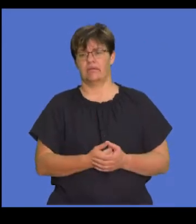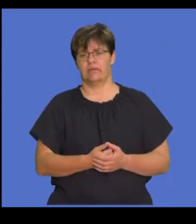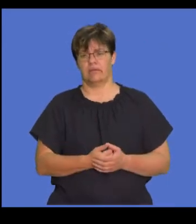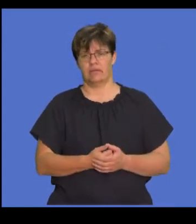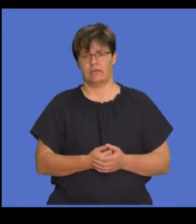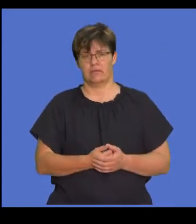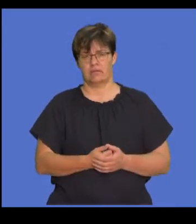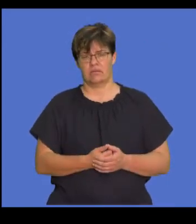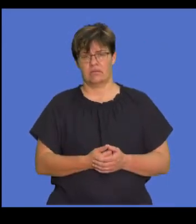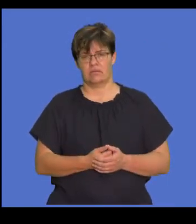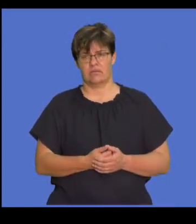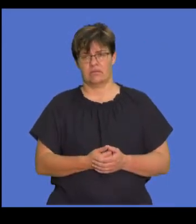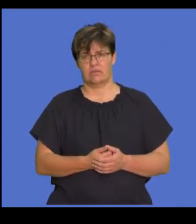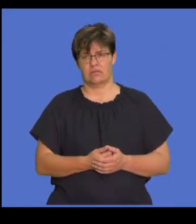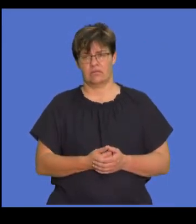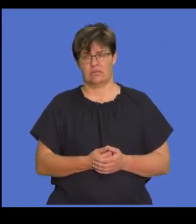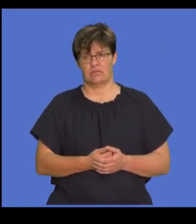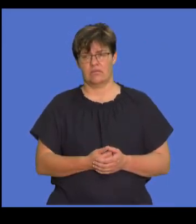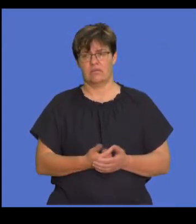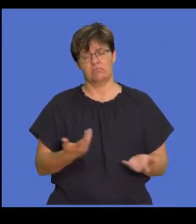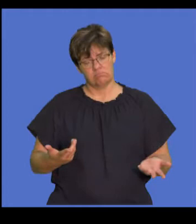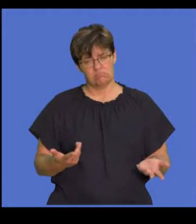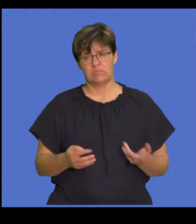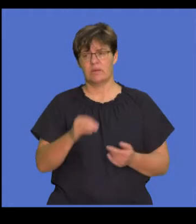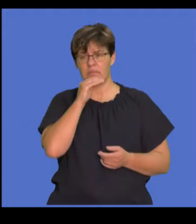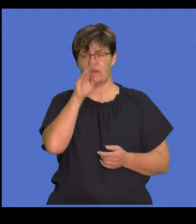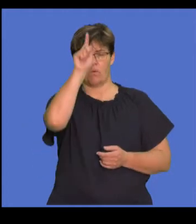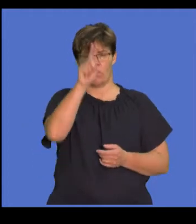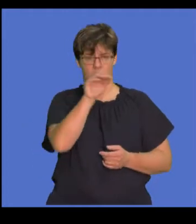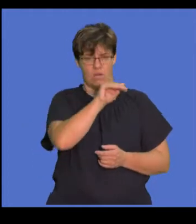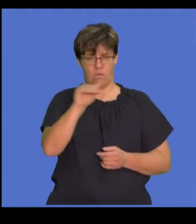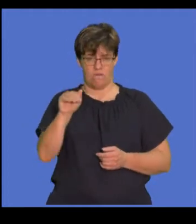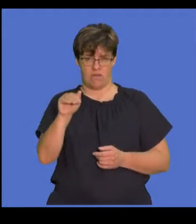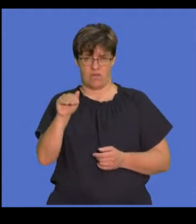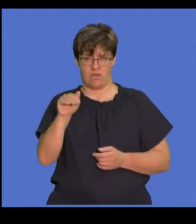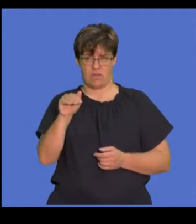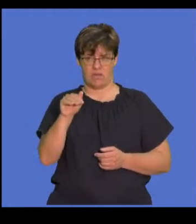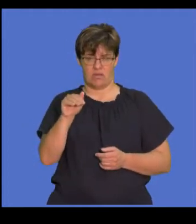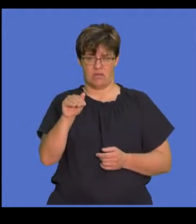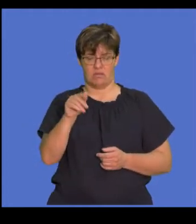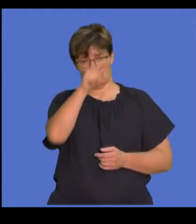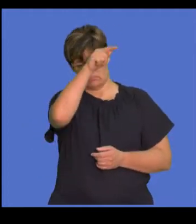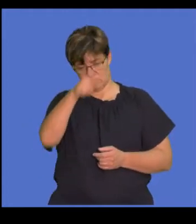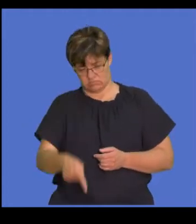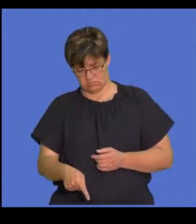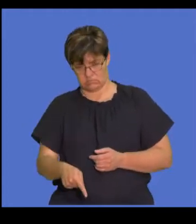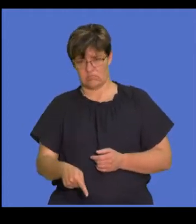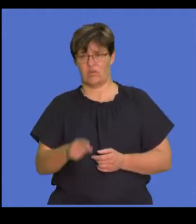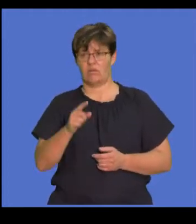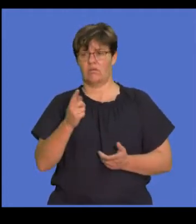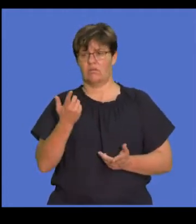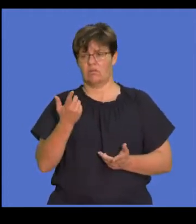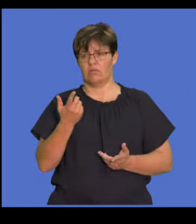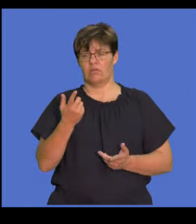the opposite is also 1. So that will be 1 over, my hypotenuse side will then